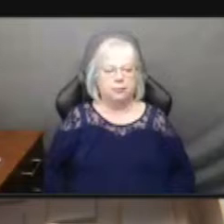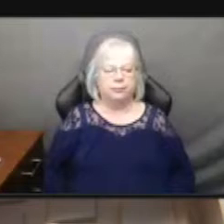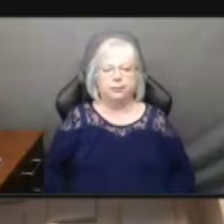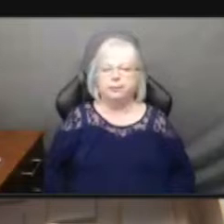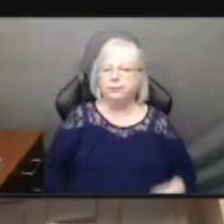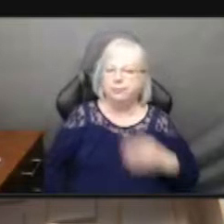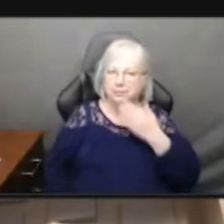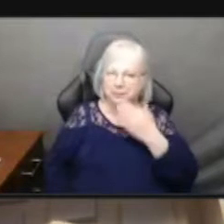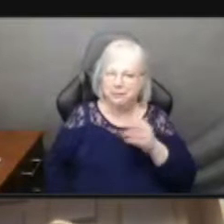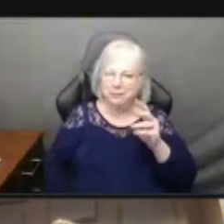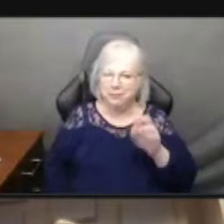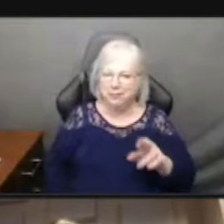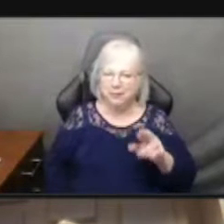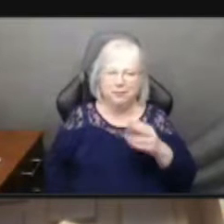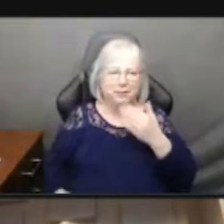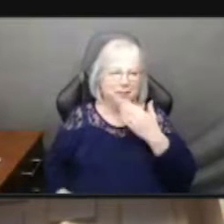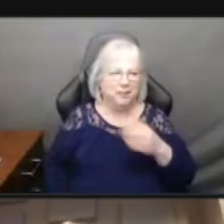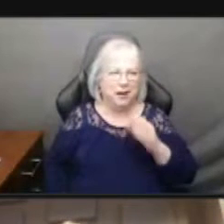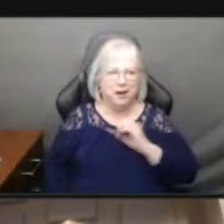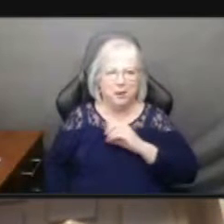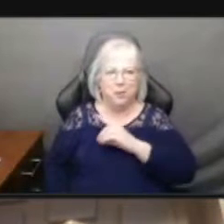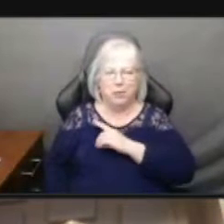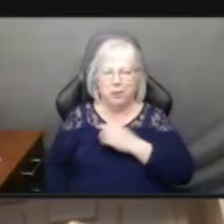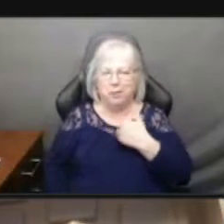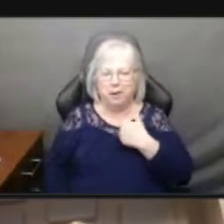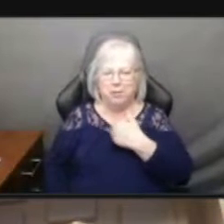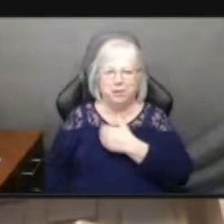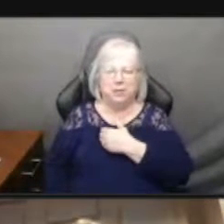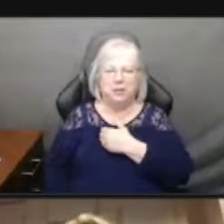Thank you, Mayor, and thank you, board members.